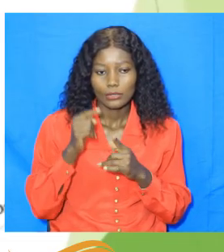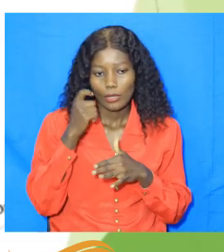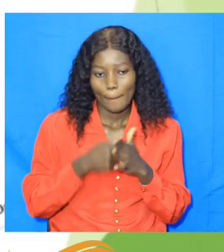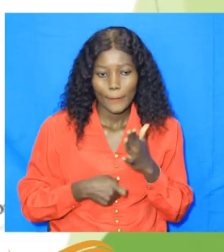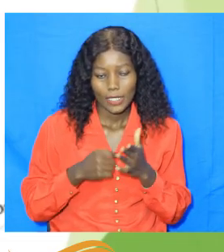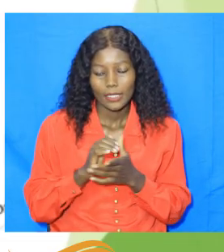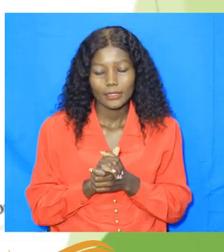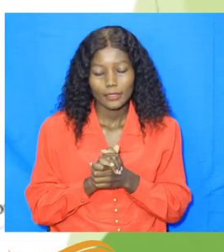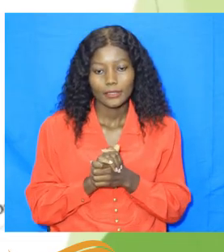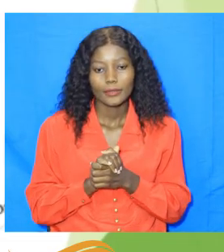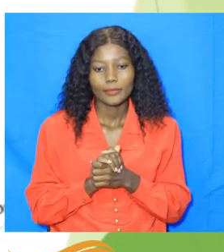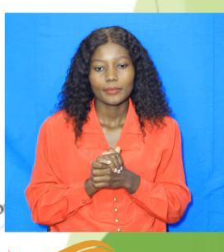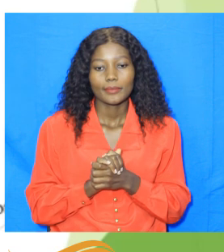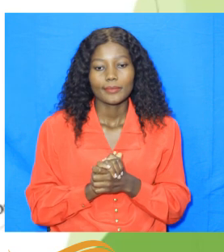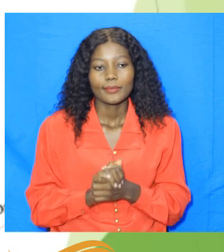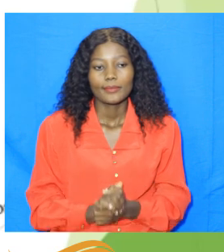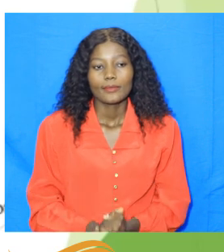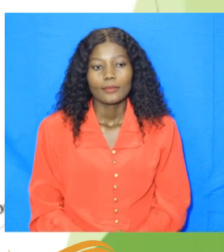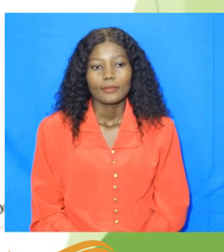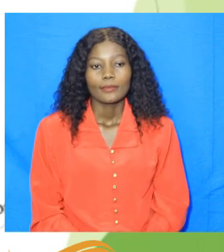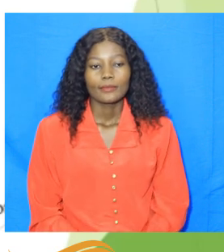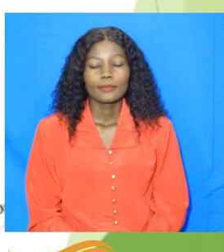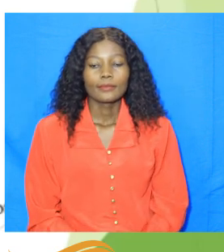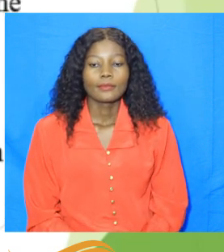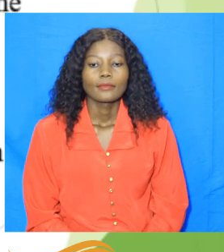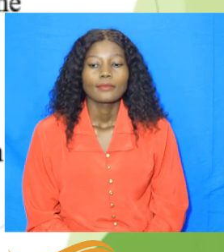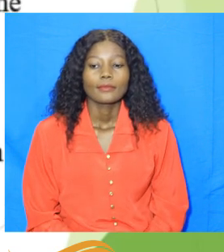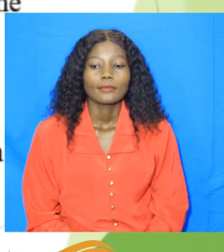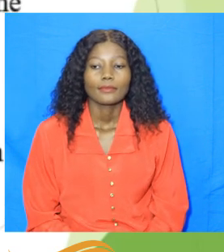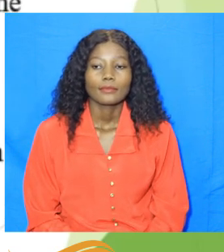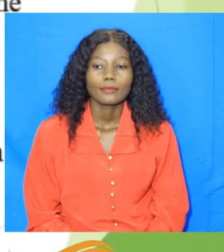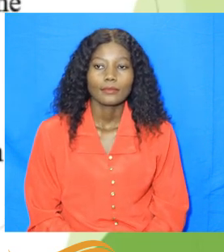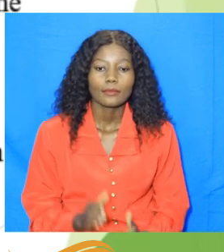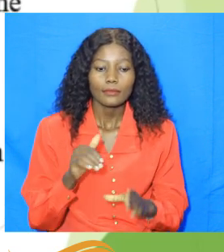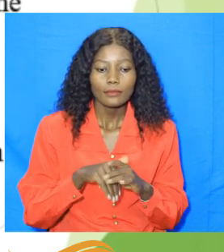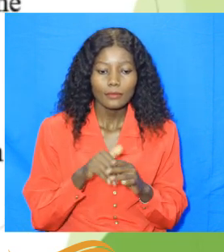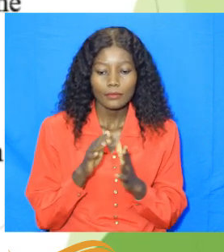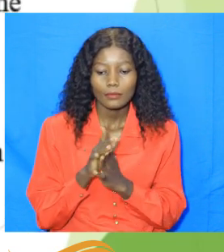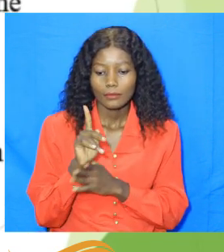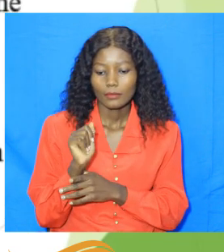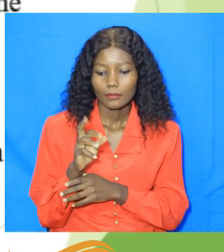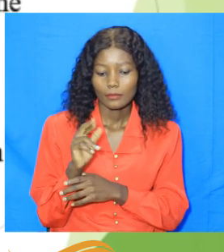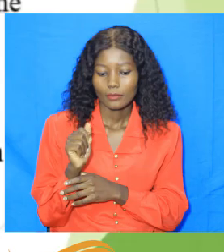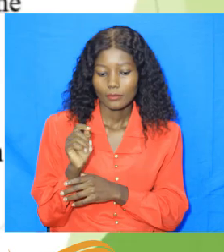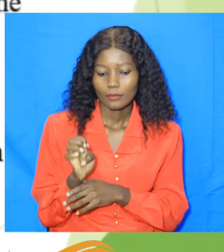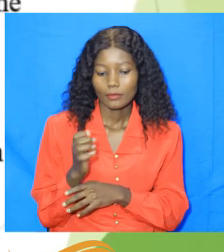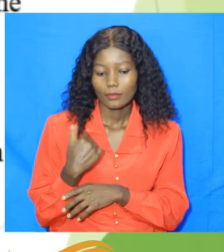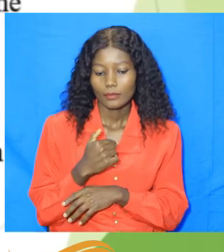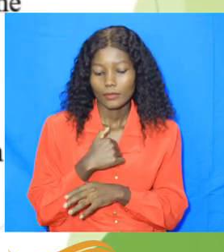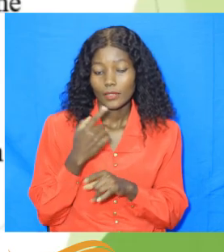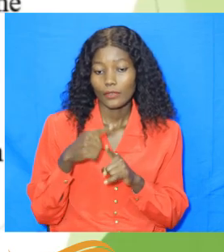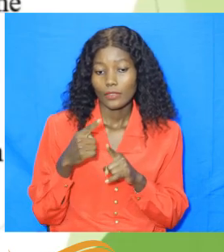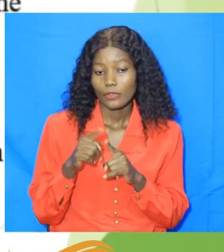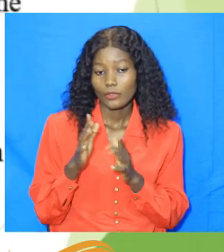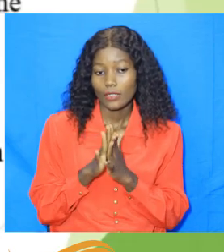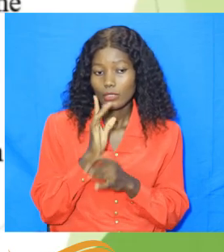penalty. Let's go to the next slide. So in karate, we have different warnings and